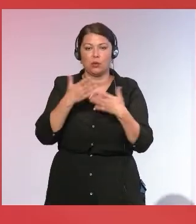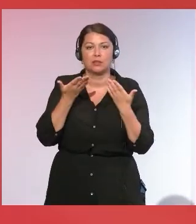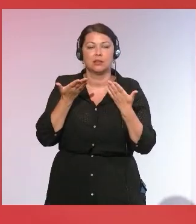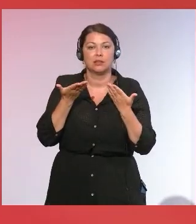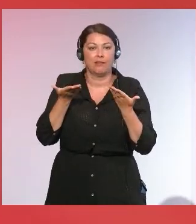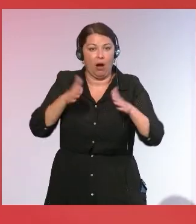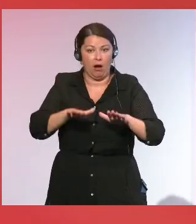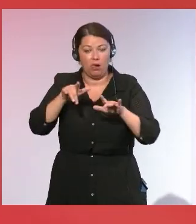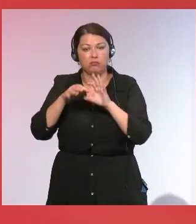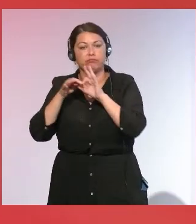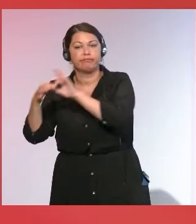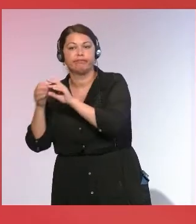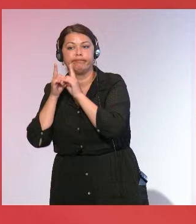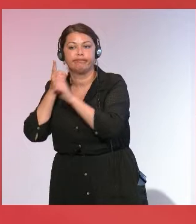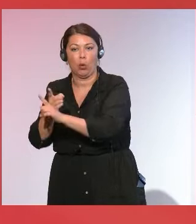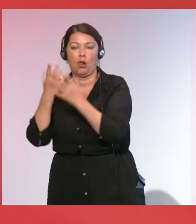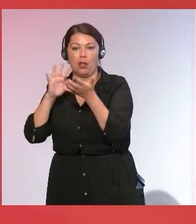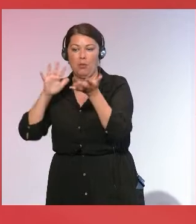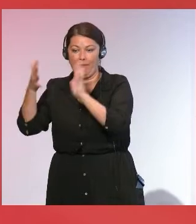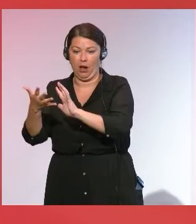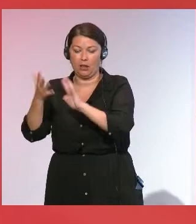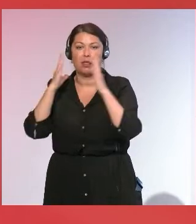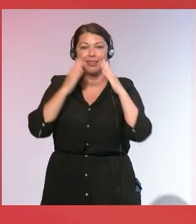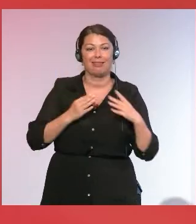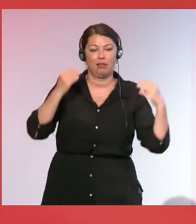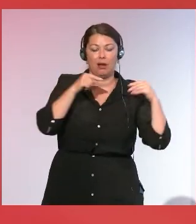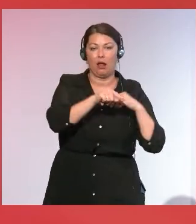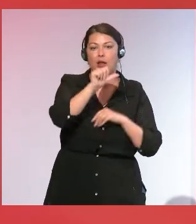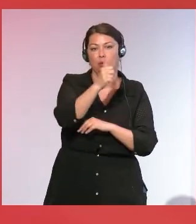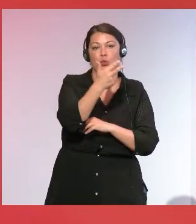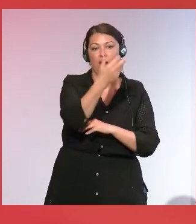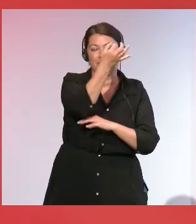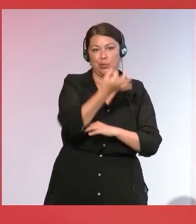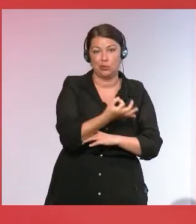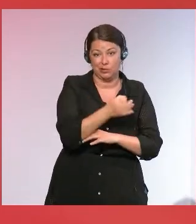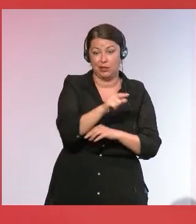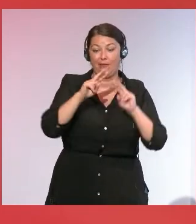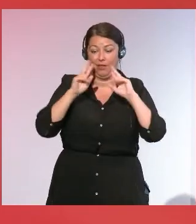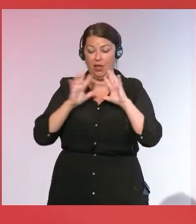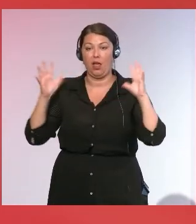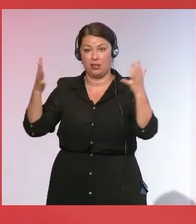about 31%, but worldwide, there was an average of 37% of deaths.